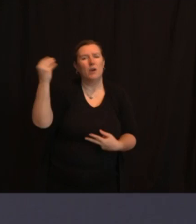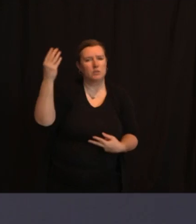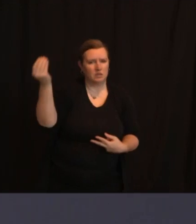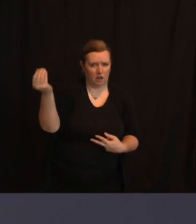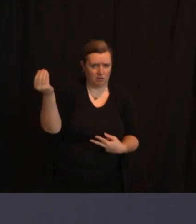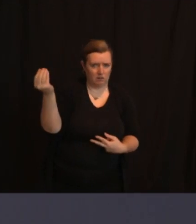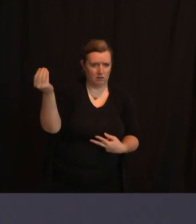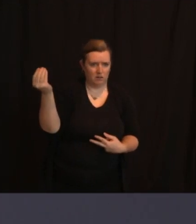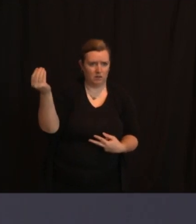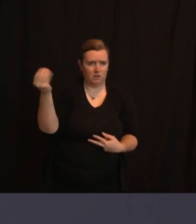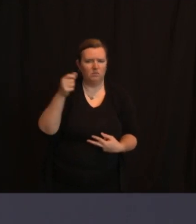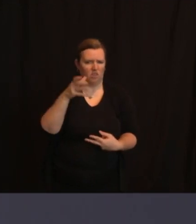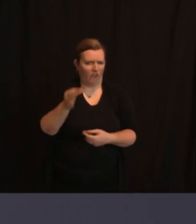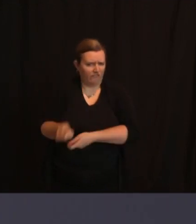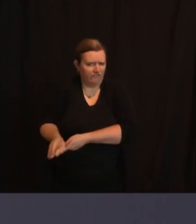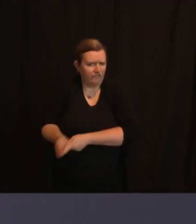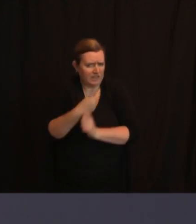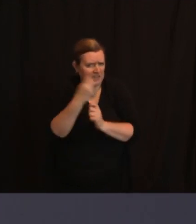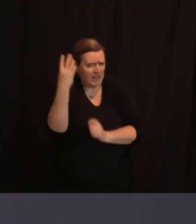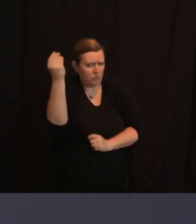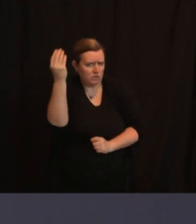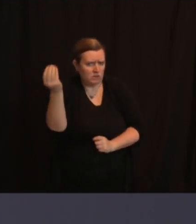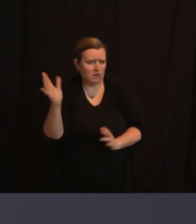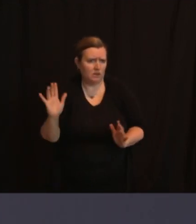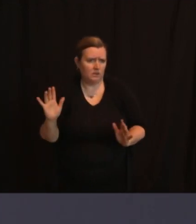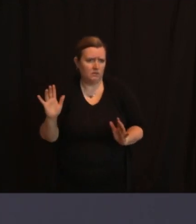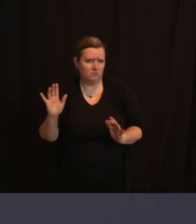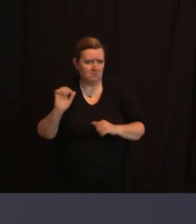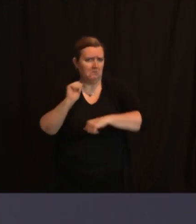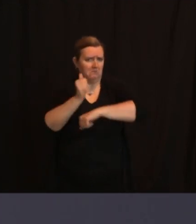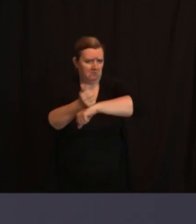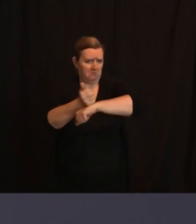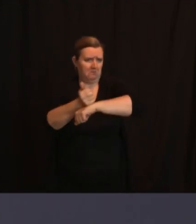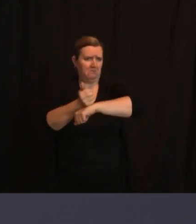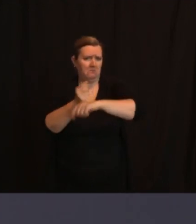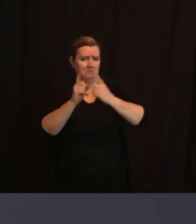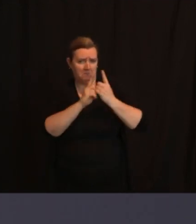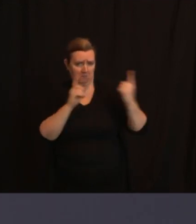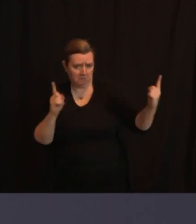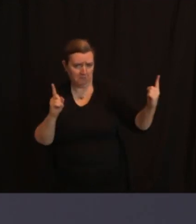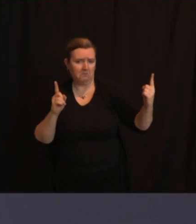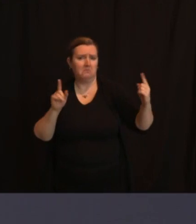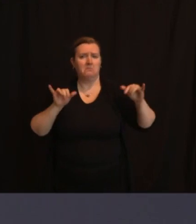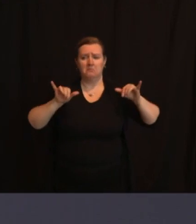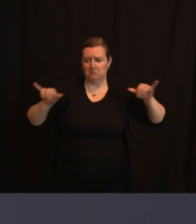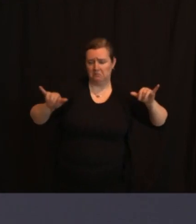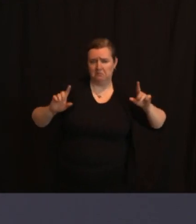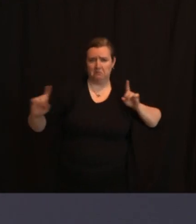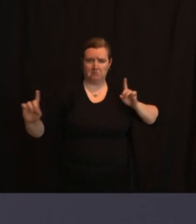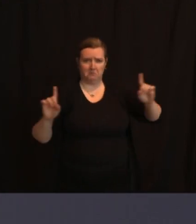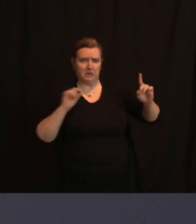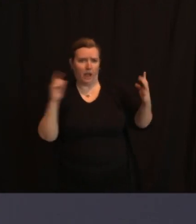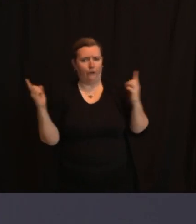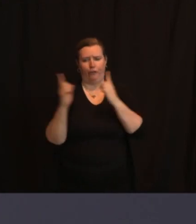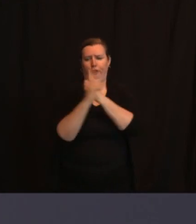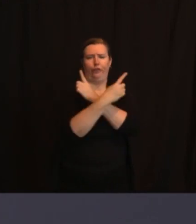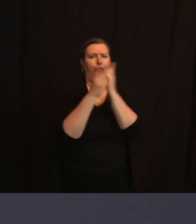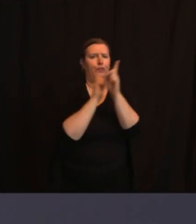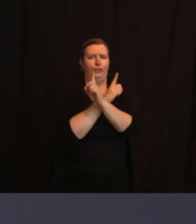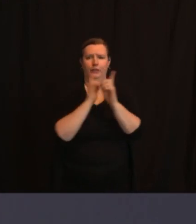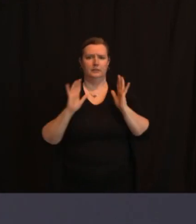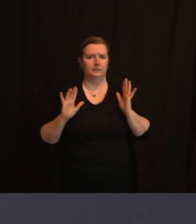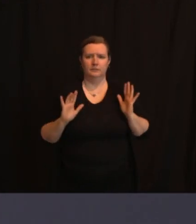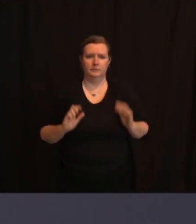can impose and then enforce, mostly self-imposing social